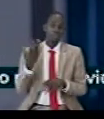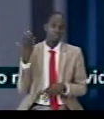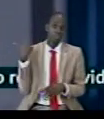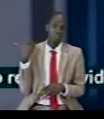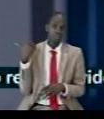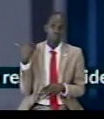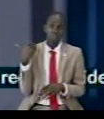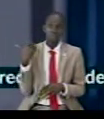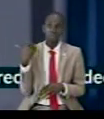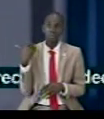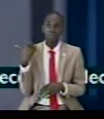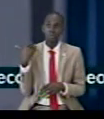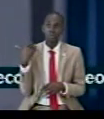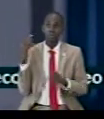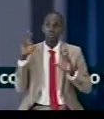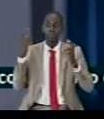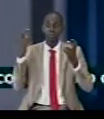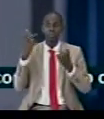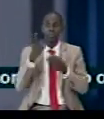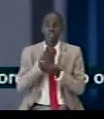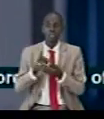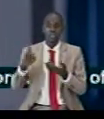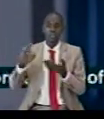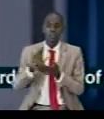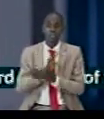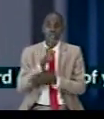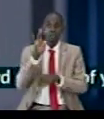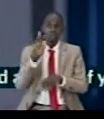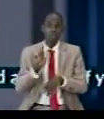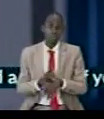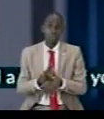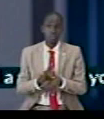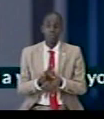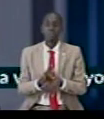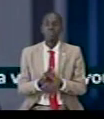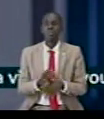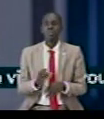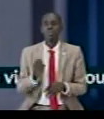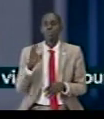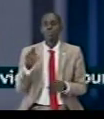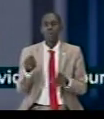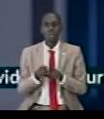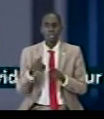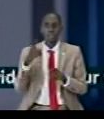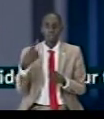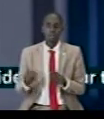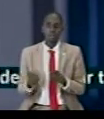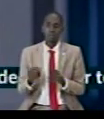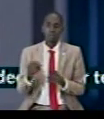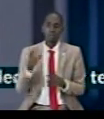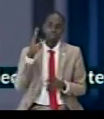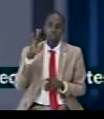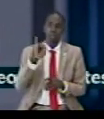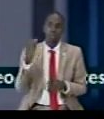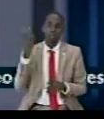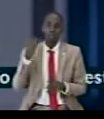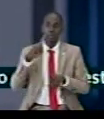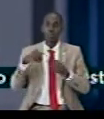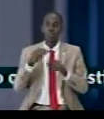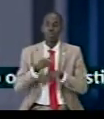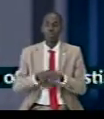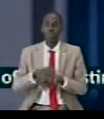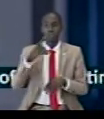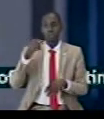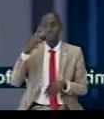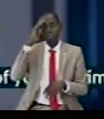tagged the Divine Touch. So as the message was going on, the man of God, Pastor